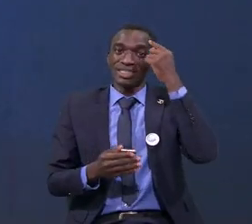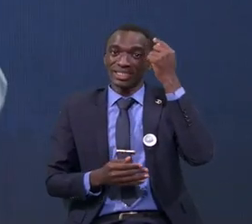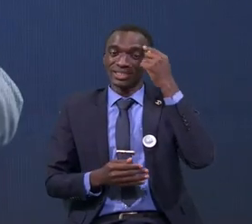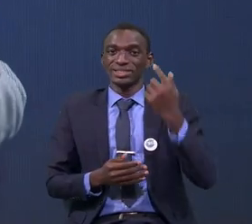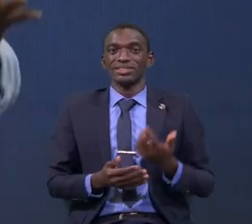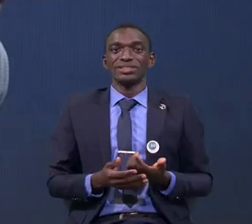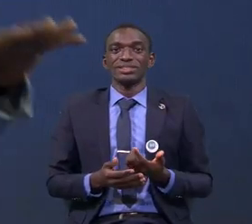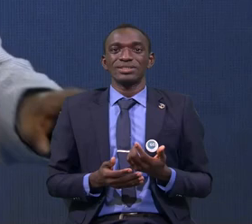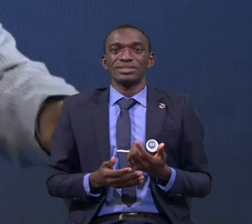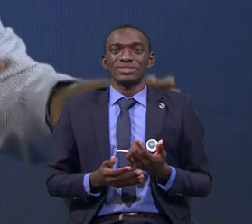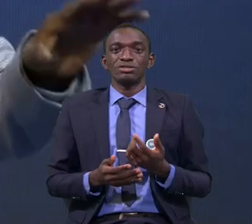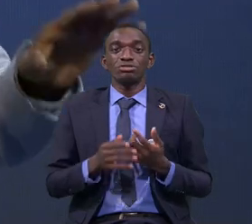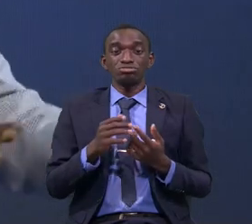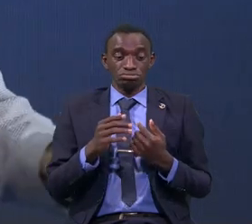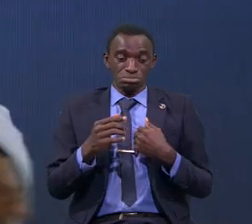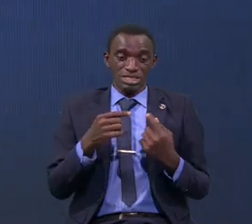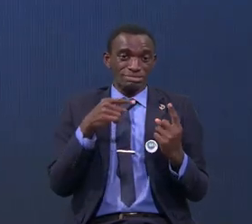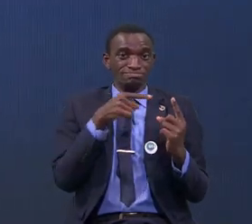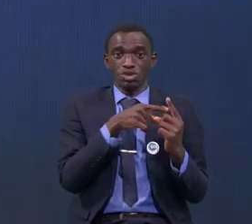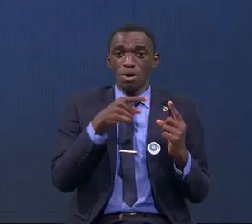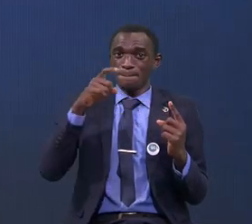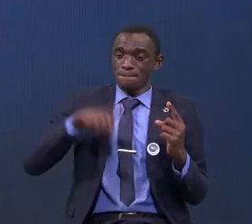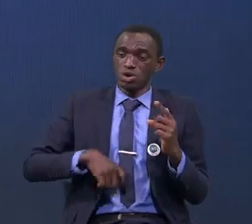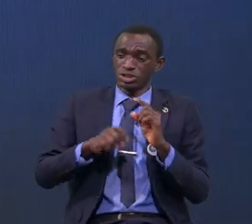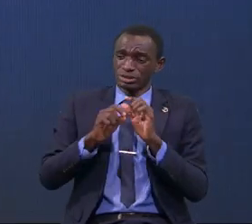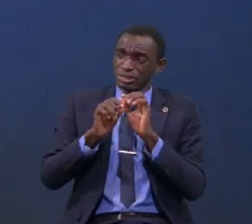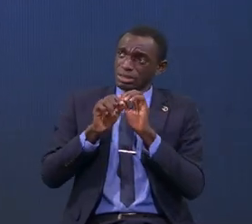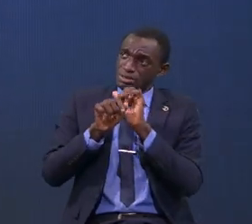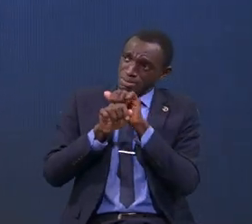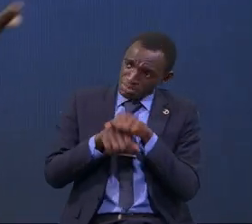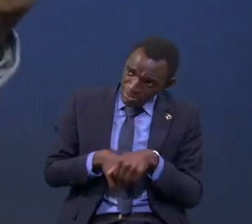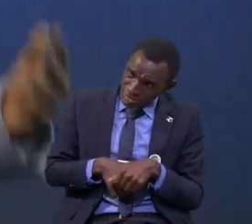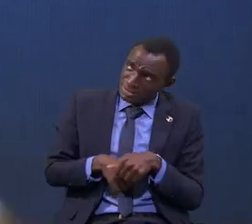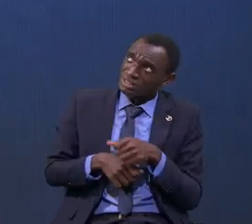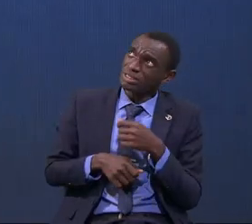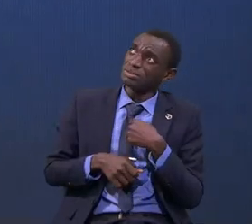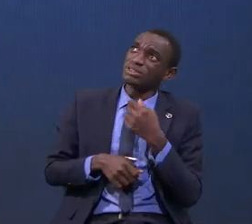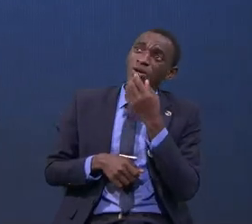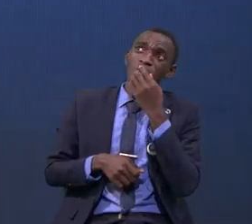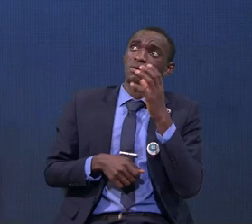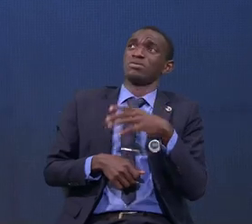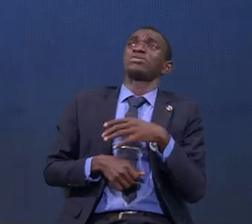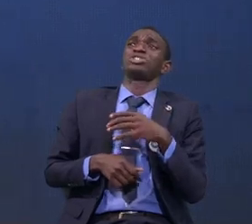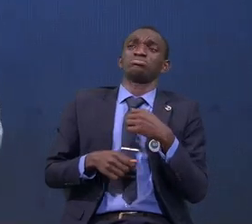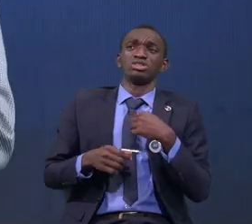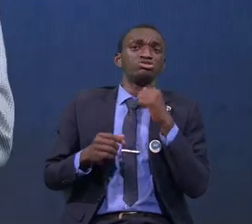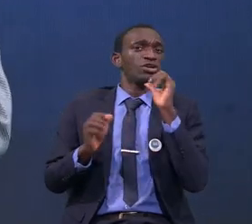You will have to bend the knee before the Lord. Woe is me, for I am undone.